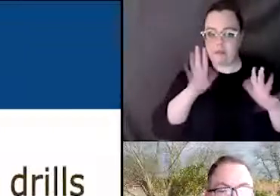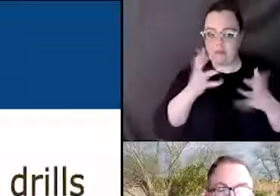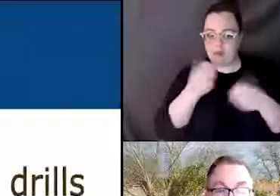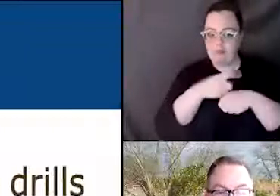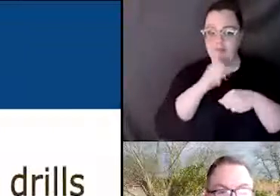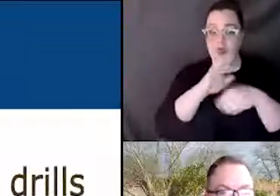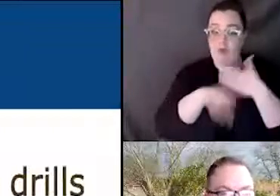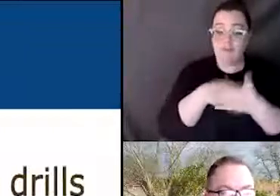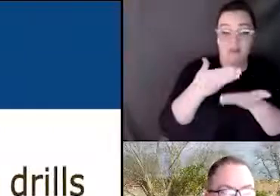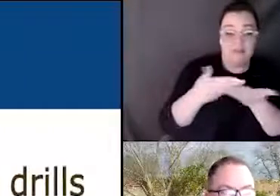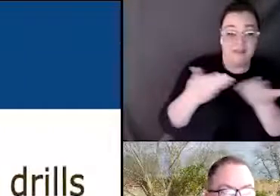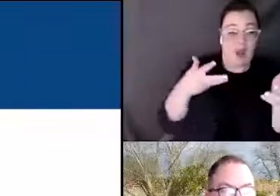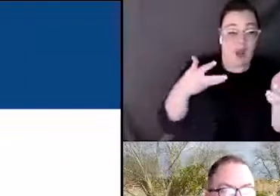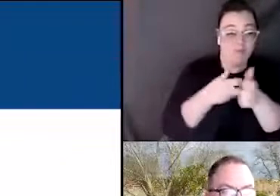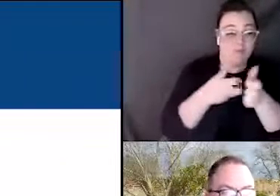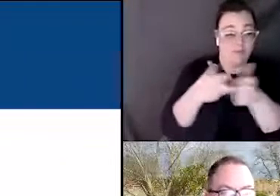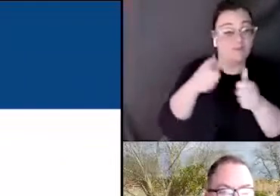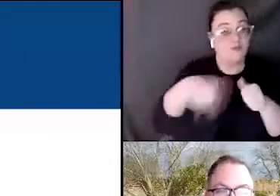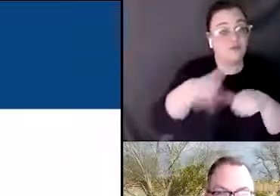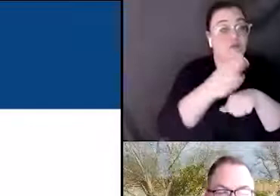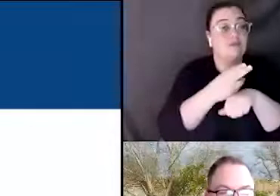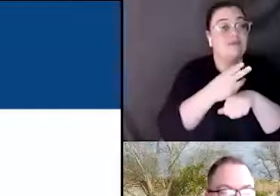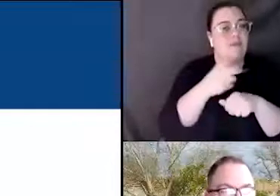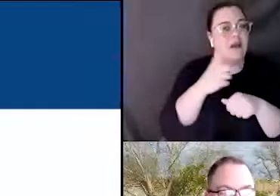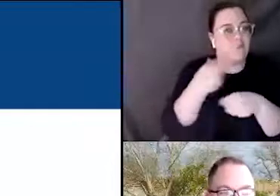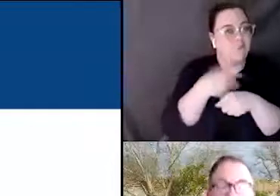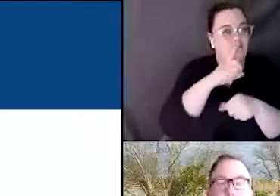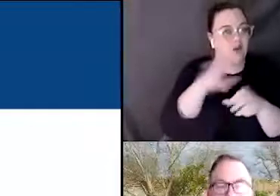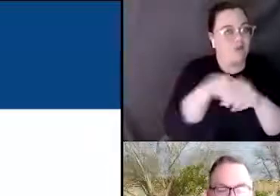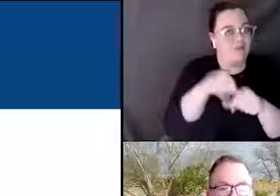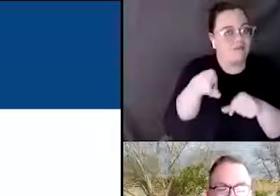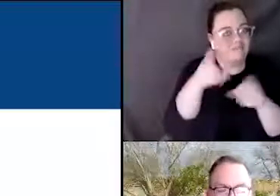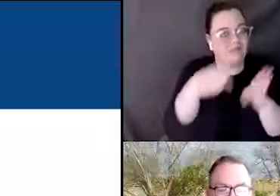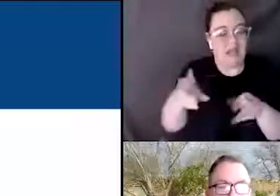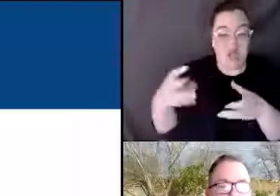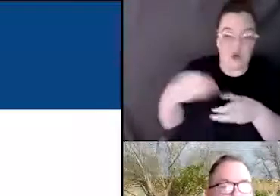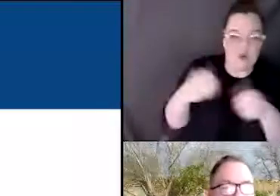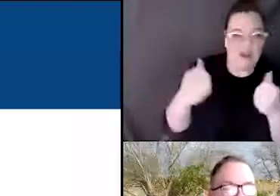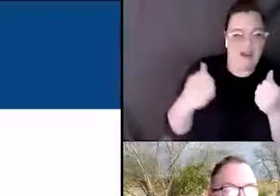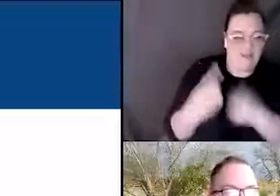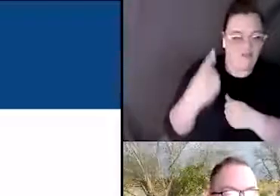updated so that you can use them, but include them also in your planning. Include everyone in your planning. That